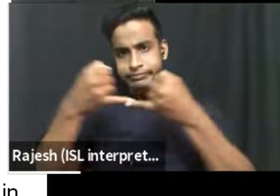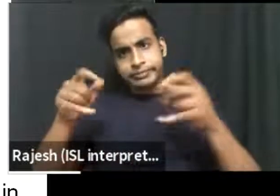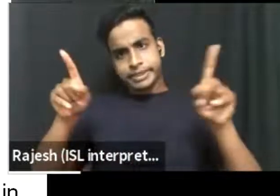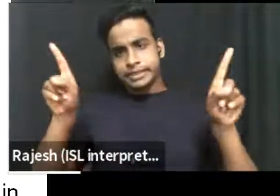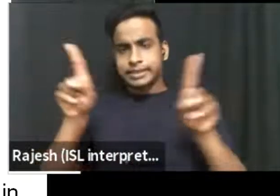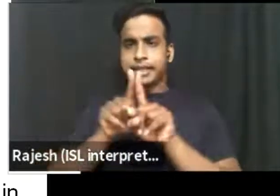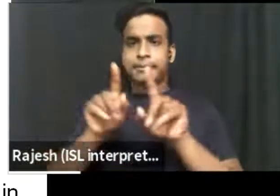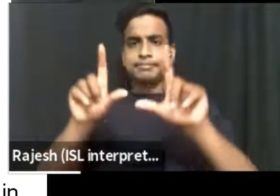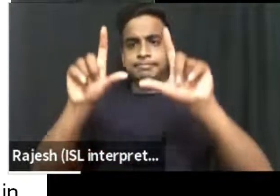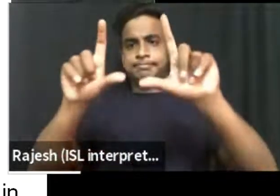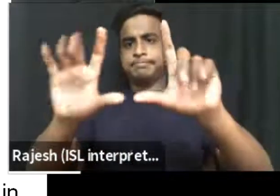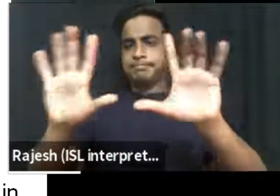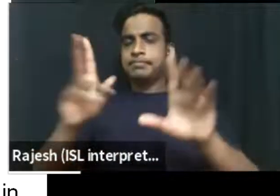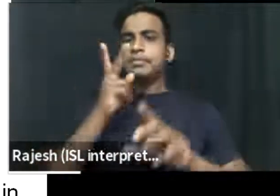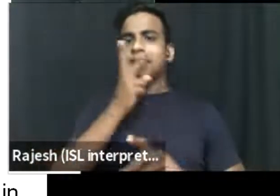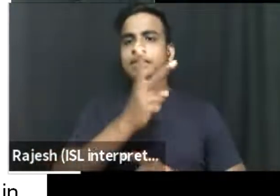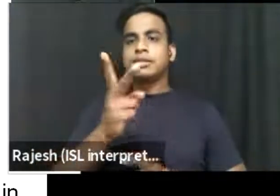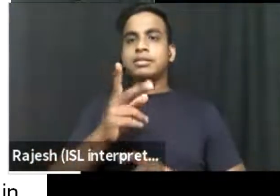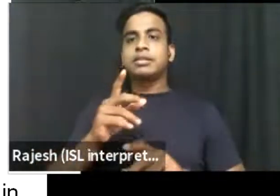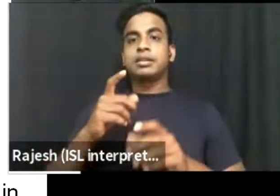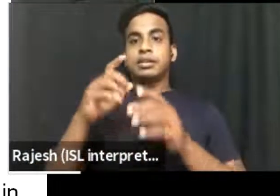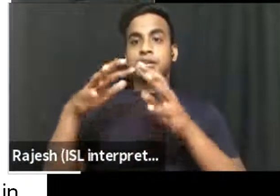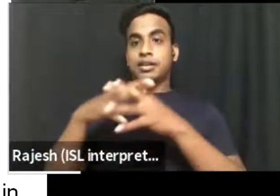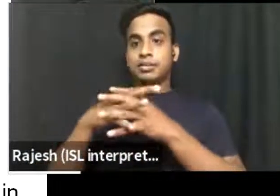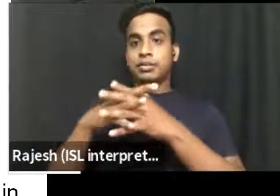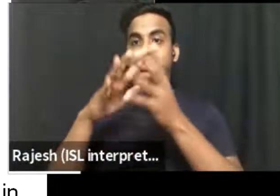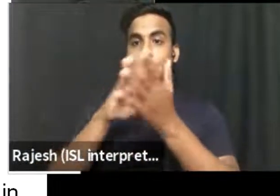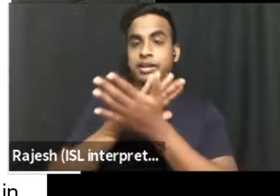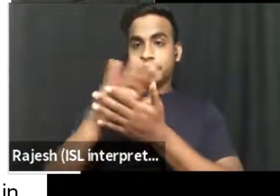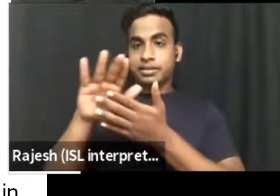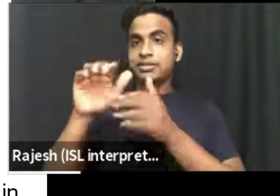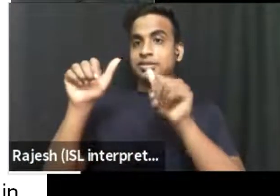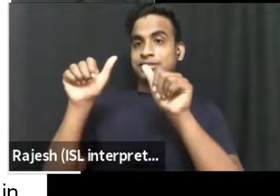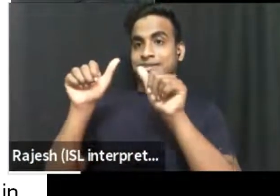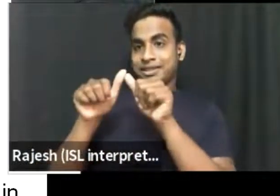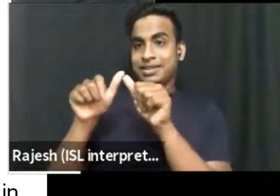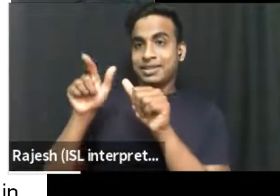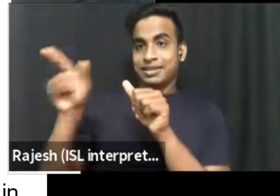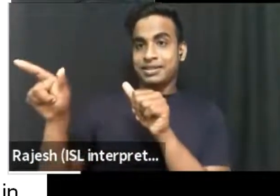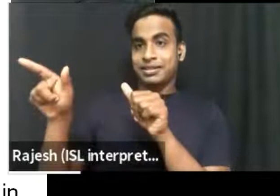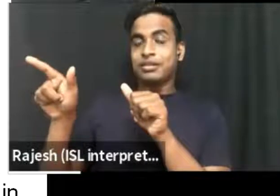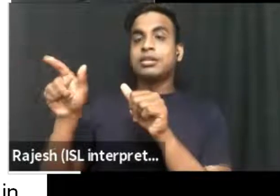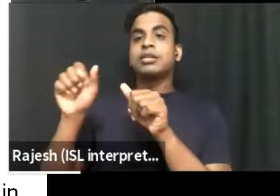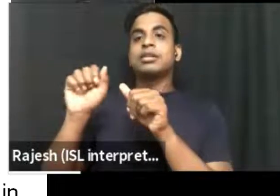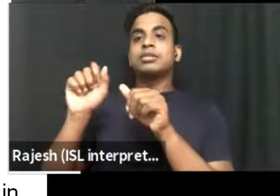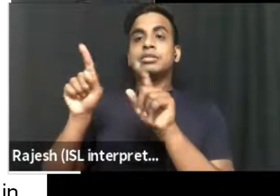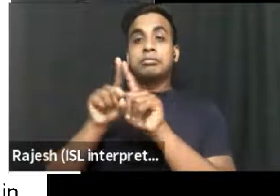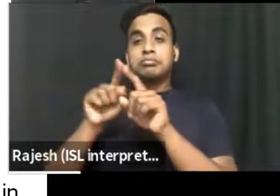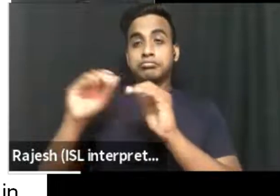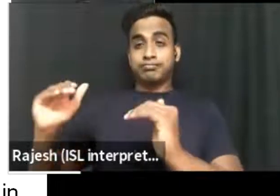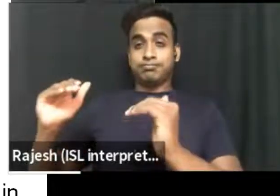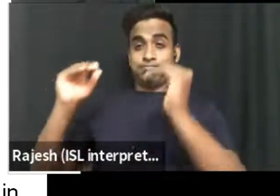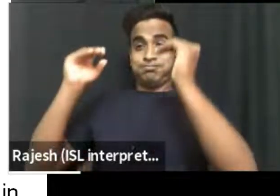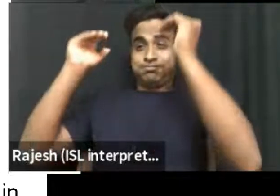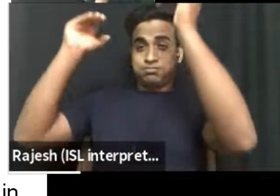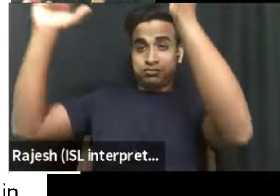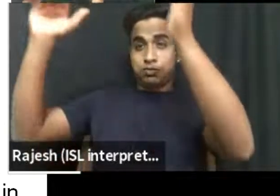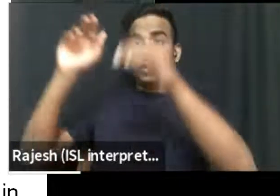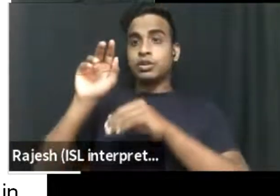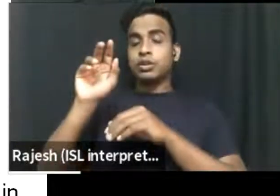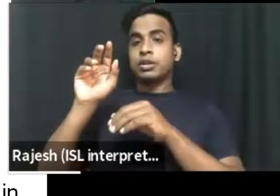resolution on attaining the highest standard of health for persons with disabilities is adopted in the